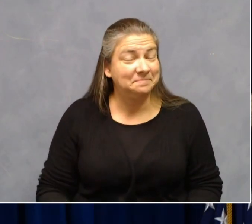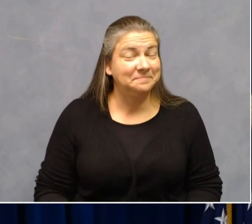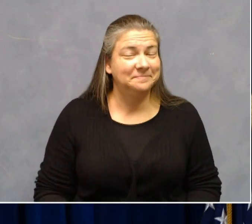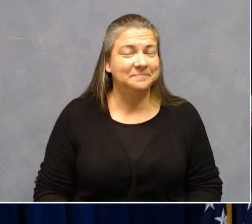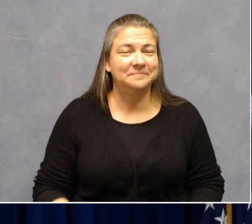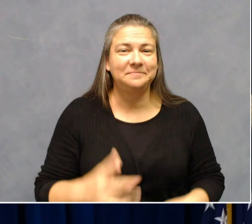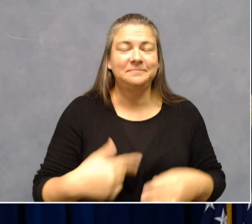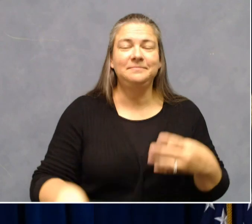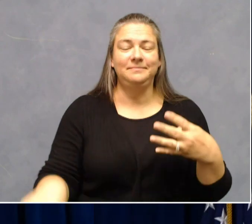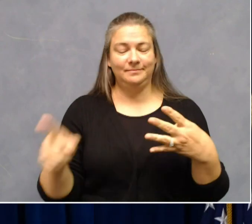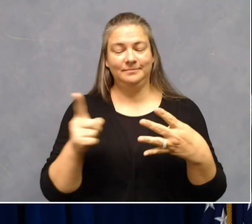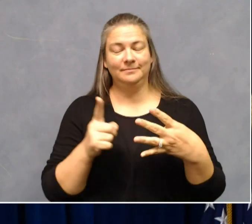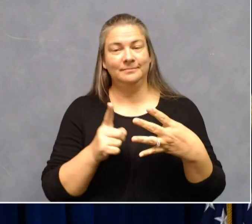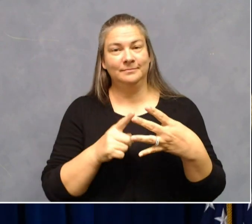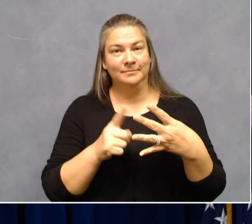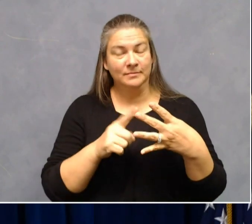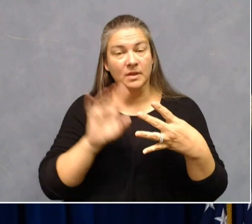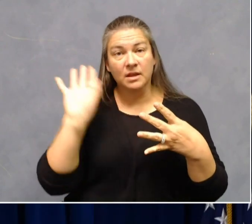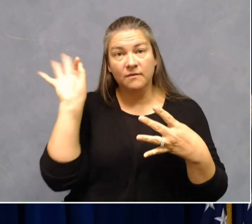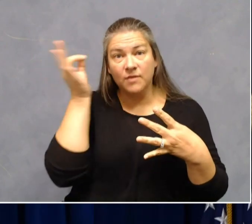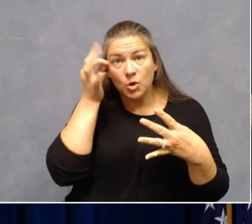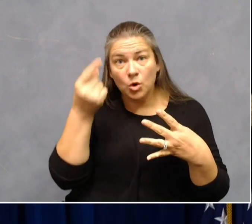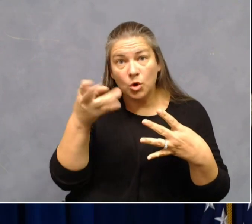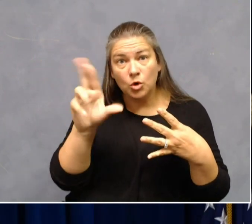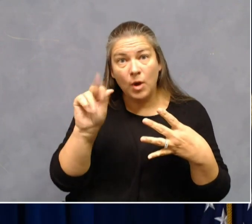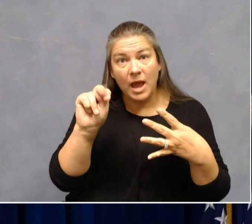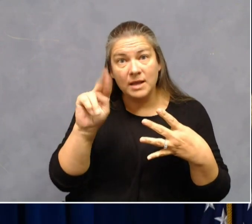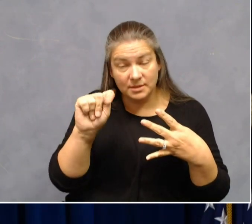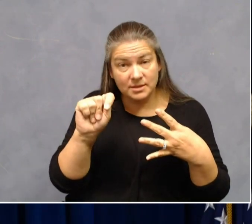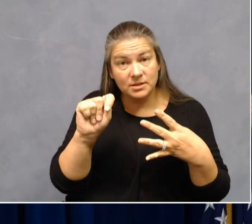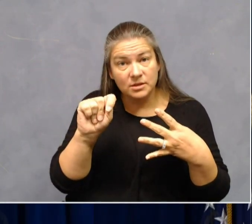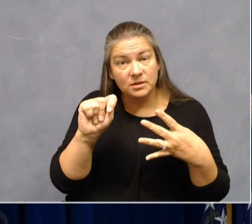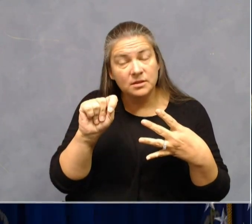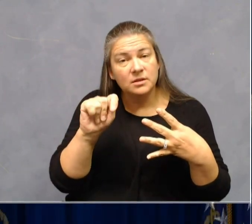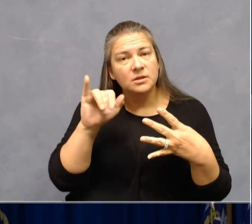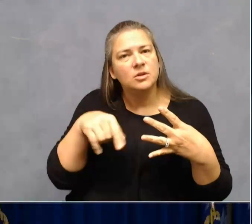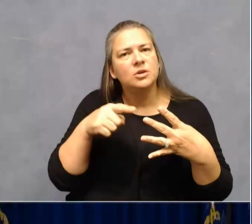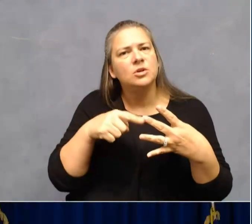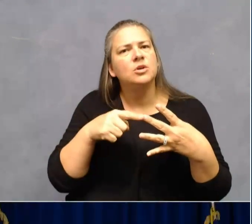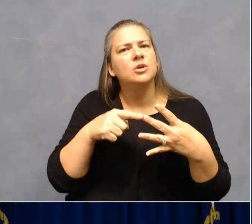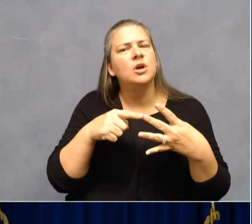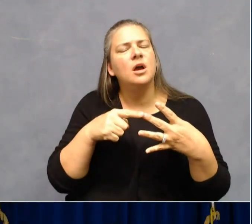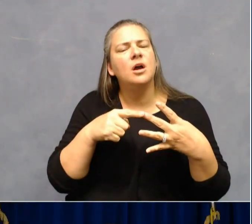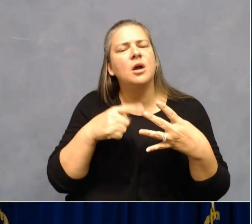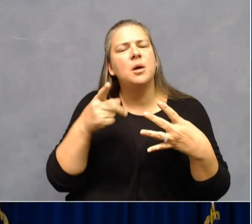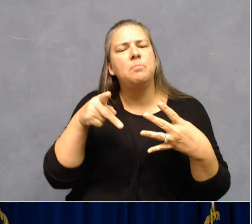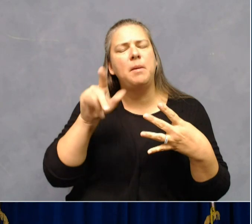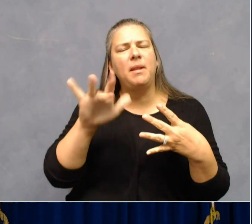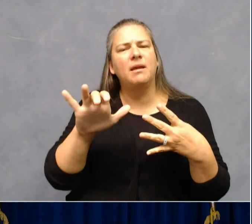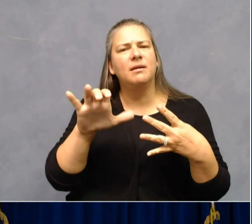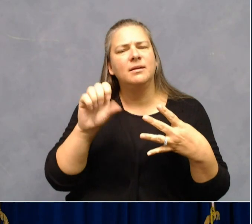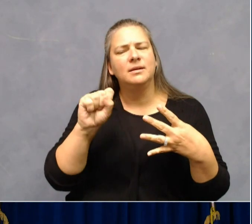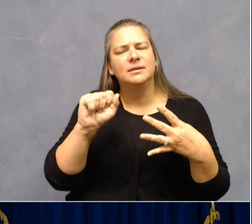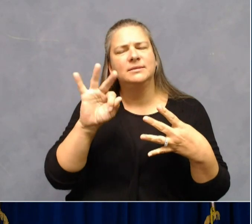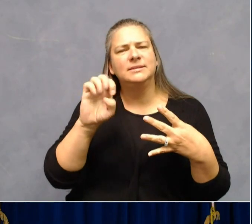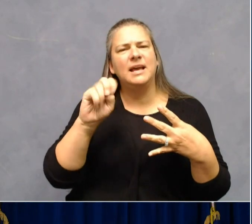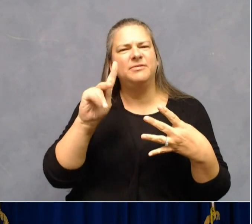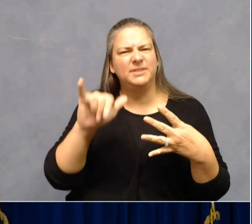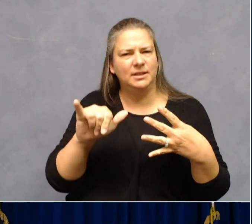is federal grants for public safety during COVID-19. So today, I'm proud to